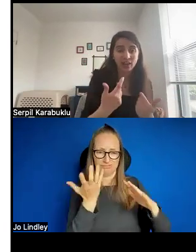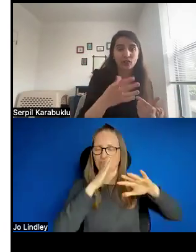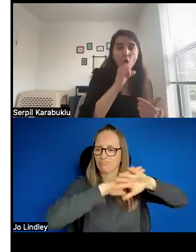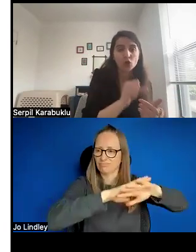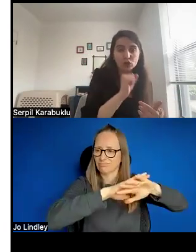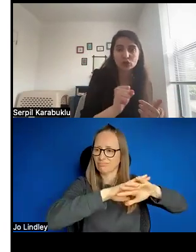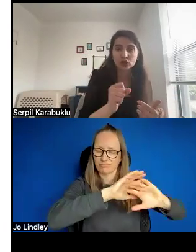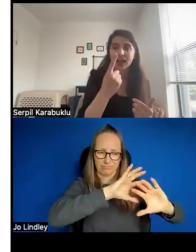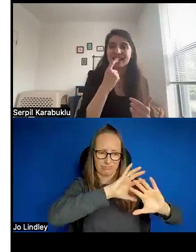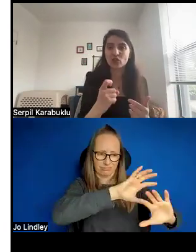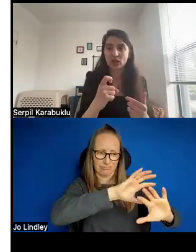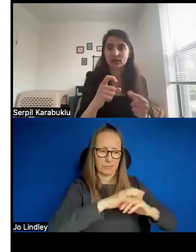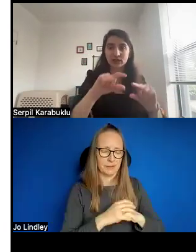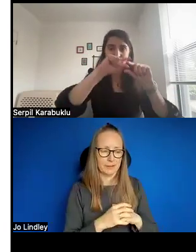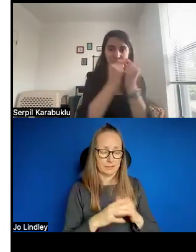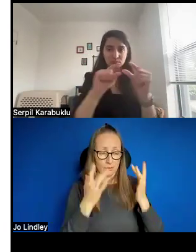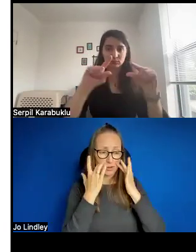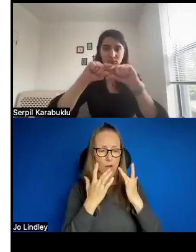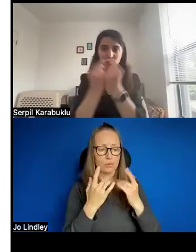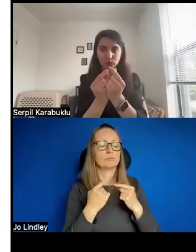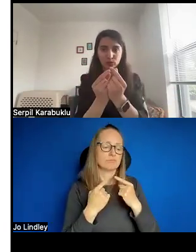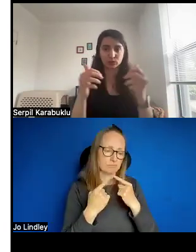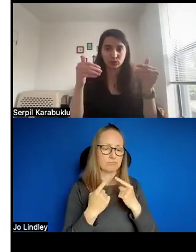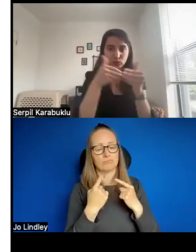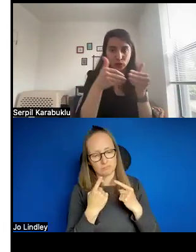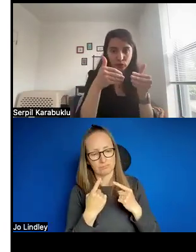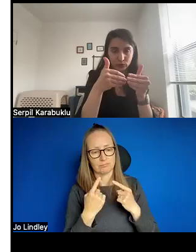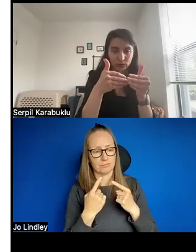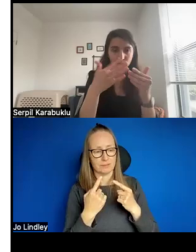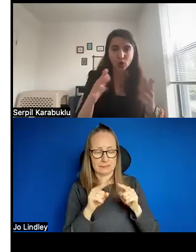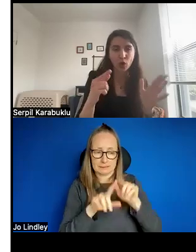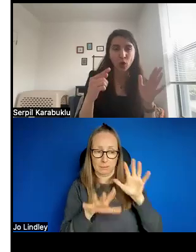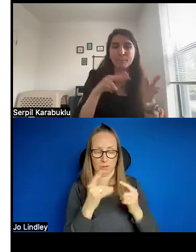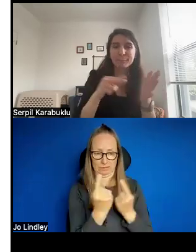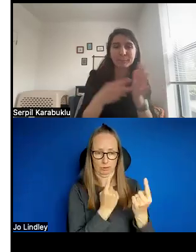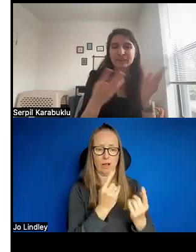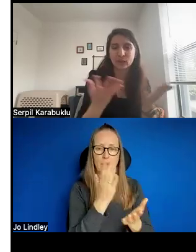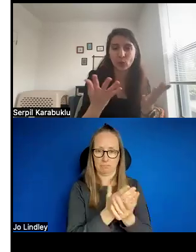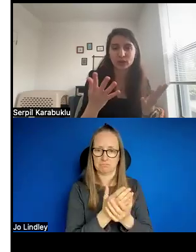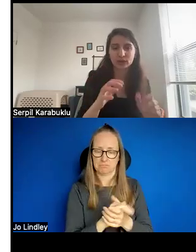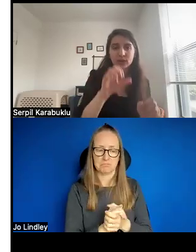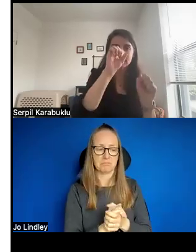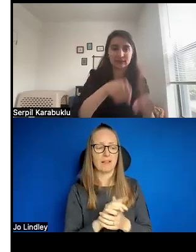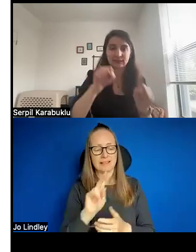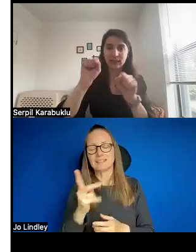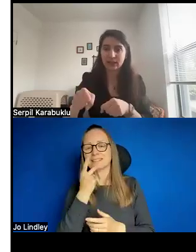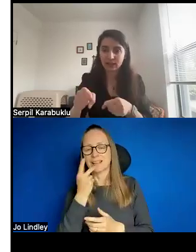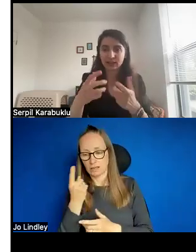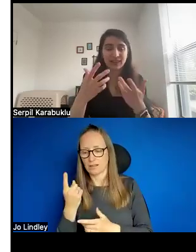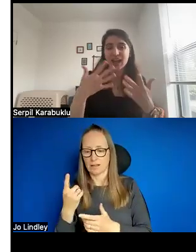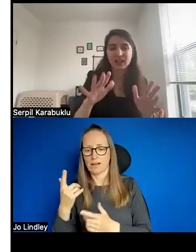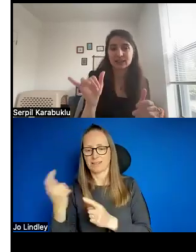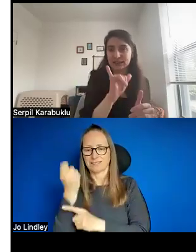that tells us that these two head nods are not different from each other. And these are the second head nods, success head